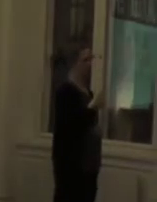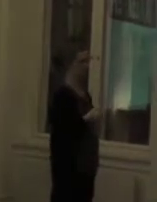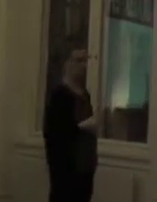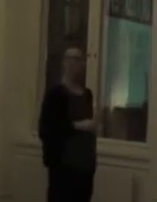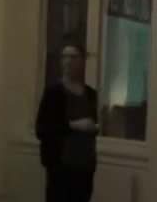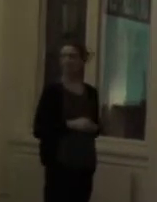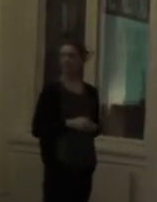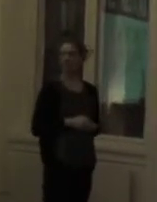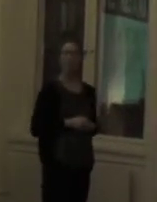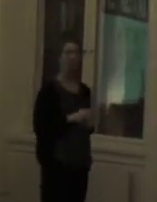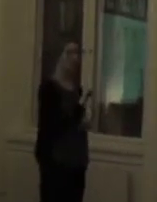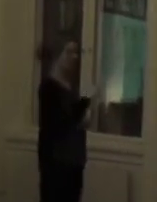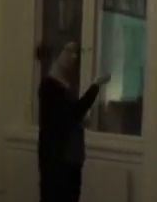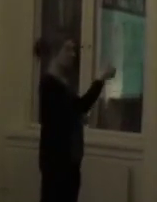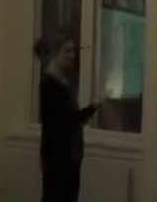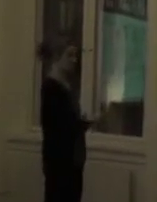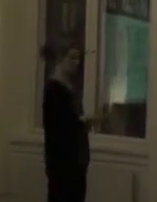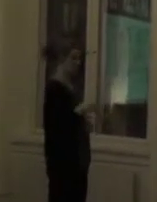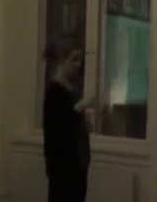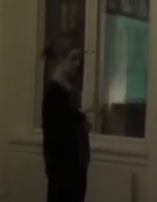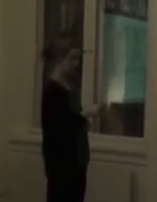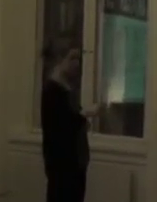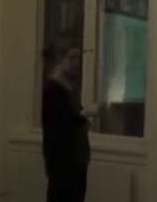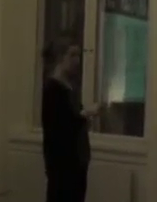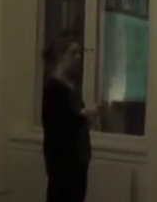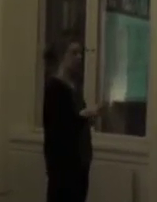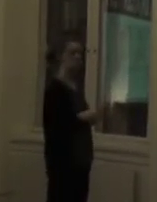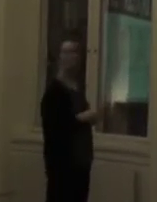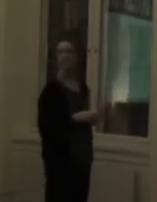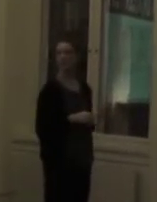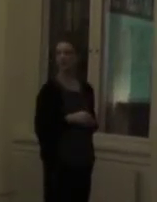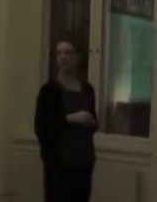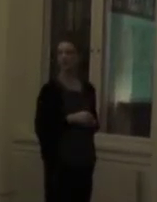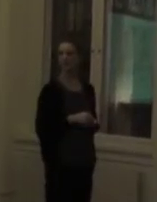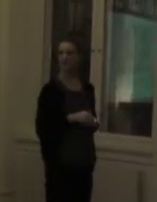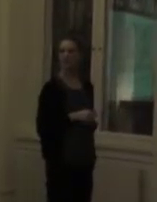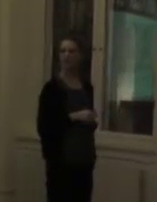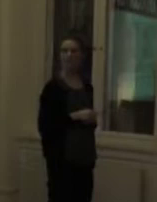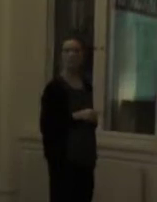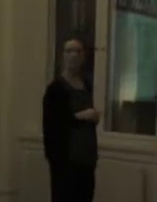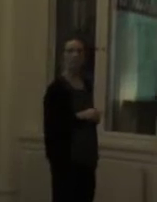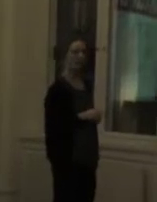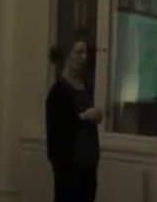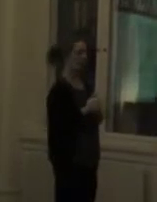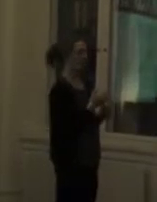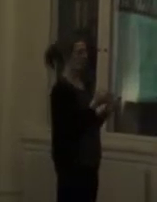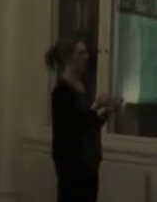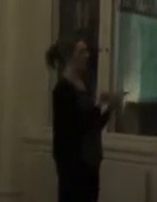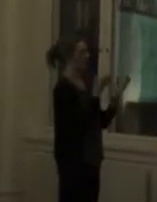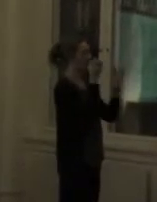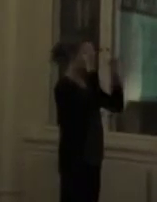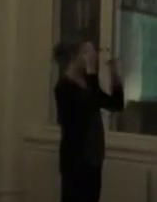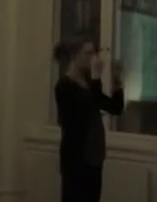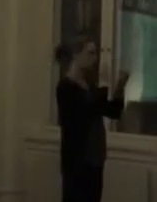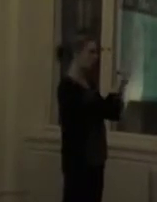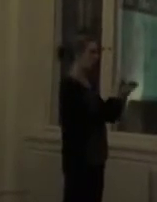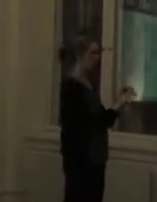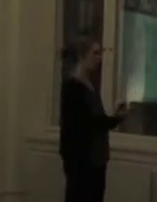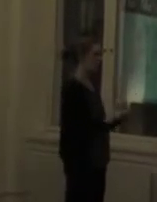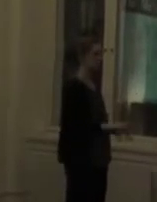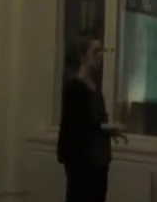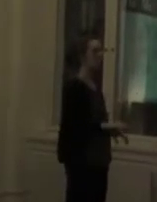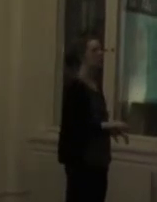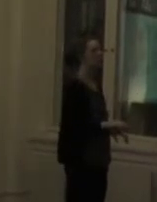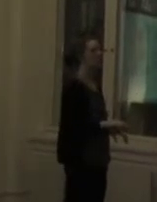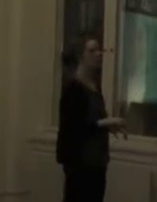So the website was mainly, it consists of a number of information, but the ones that I